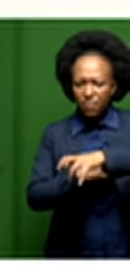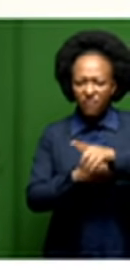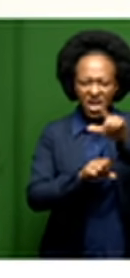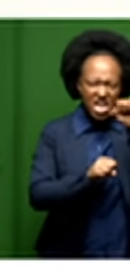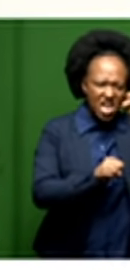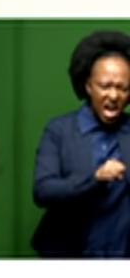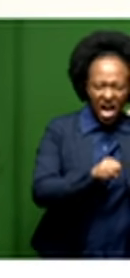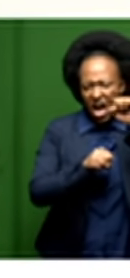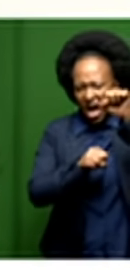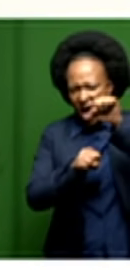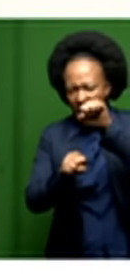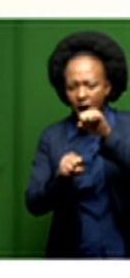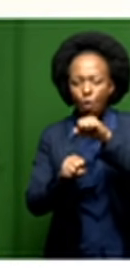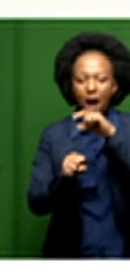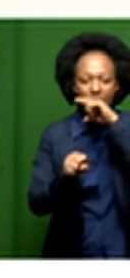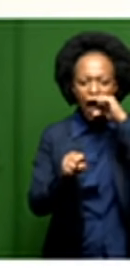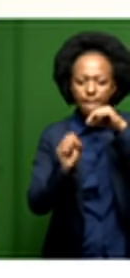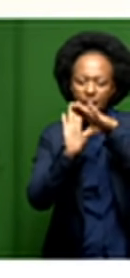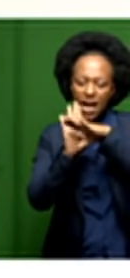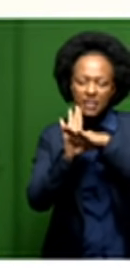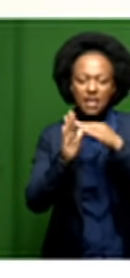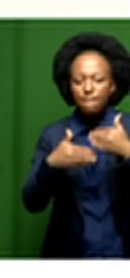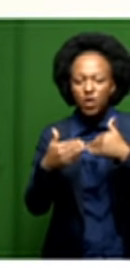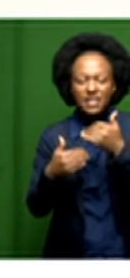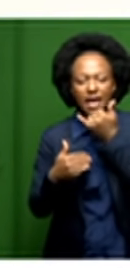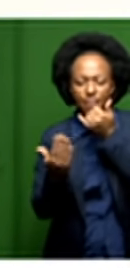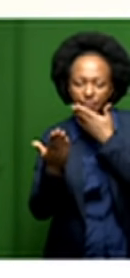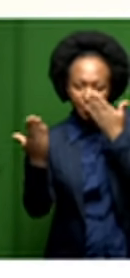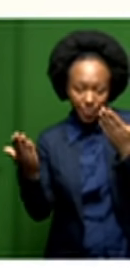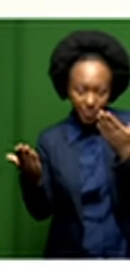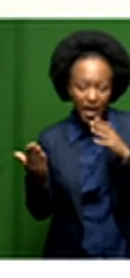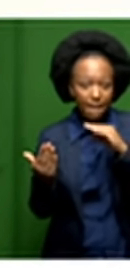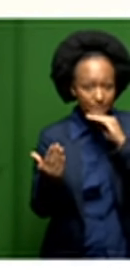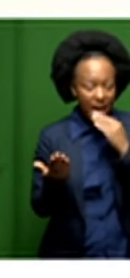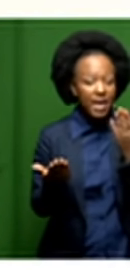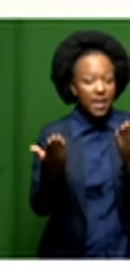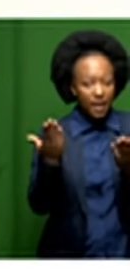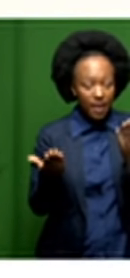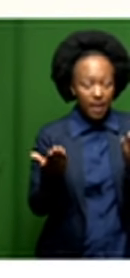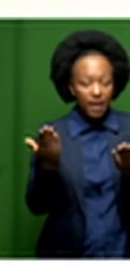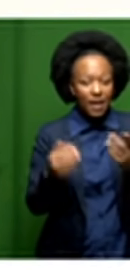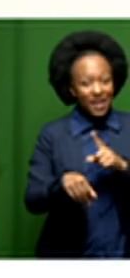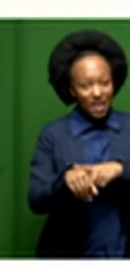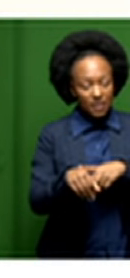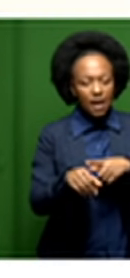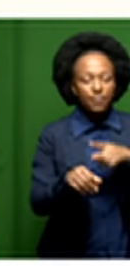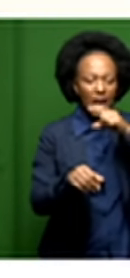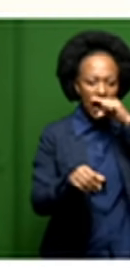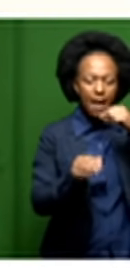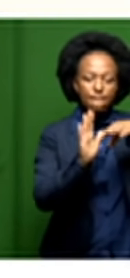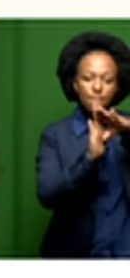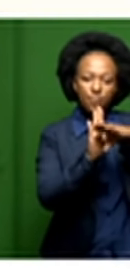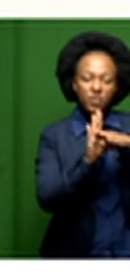unhappy about the list processes. That might also indicate that maybe at that time, the list of the